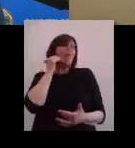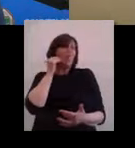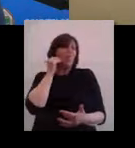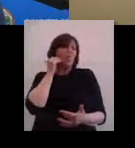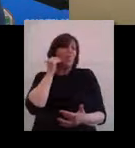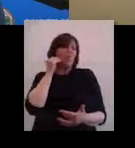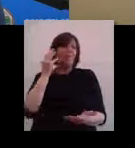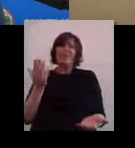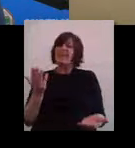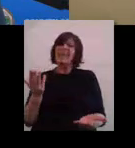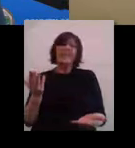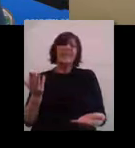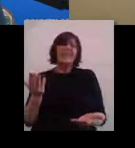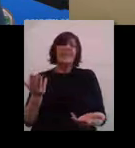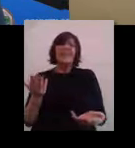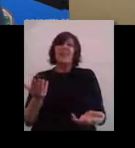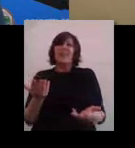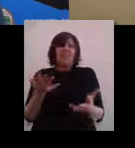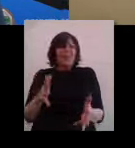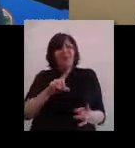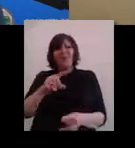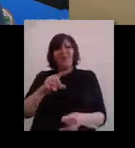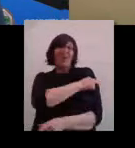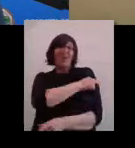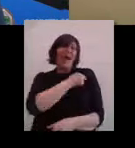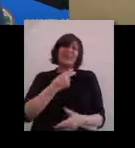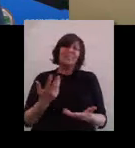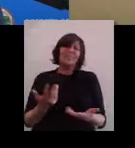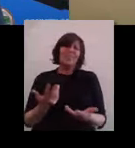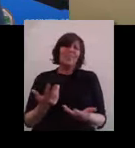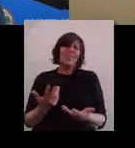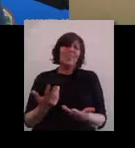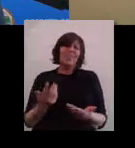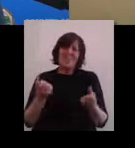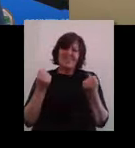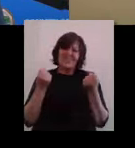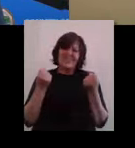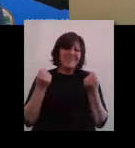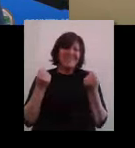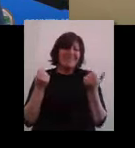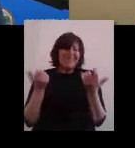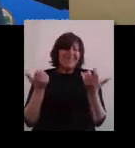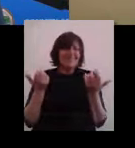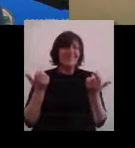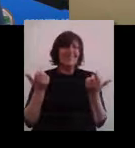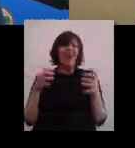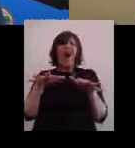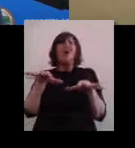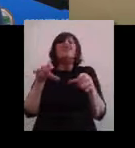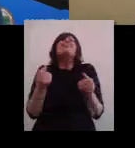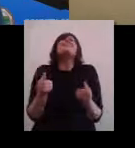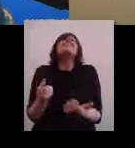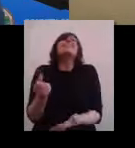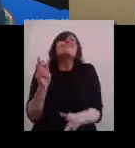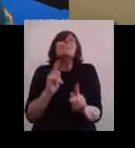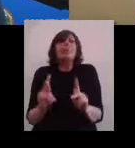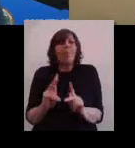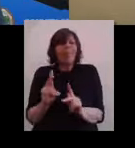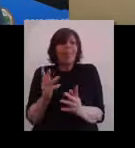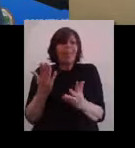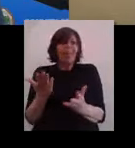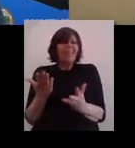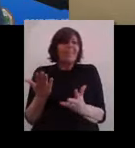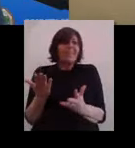You don't want to go to the hospital if you can avoid it, and there's a lot of people. There's hundreds and hundreds of people right now that we were aware